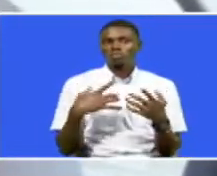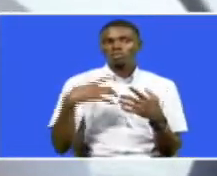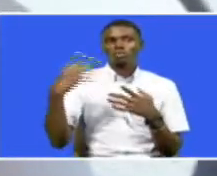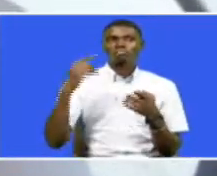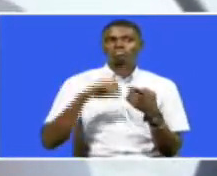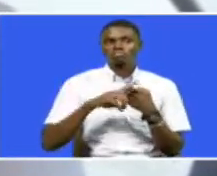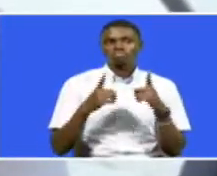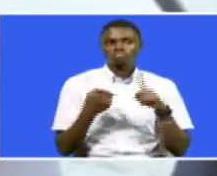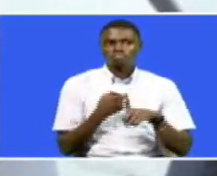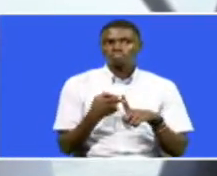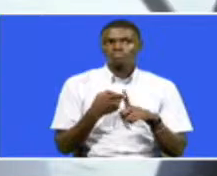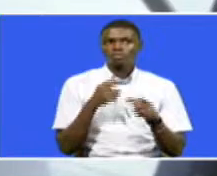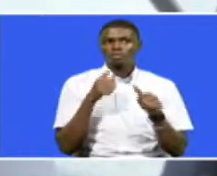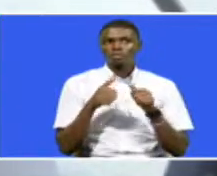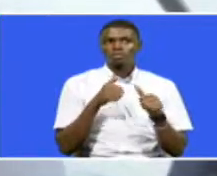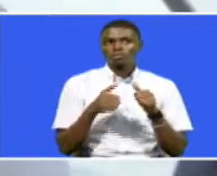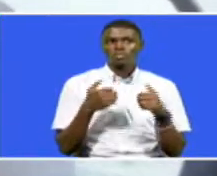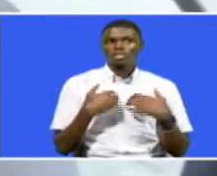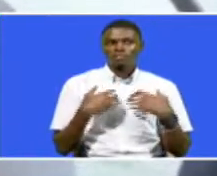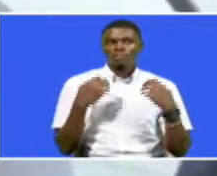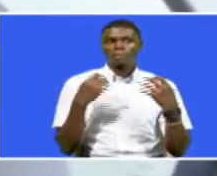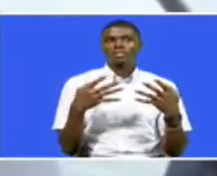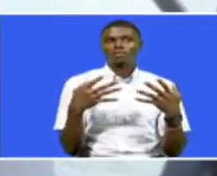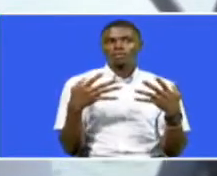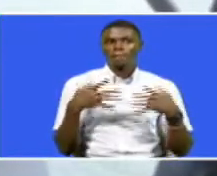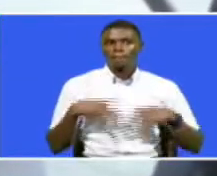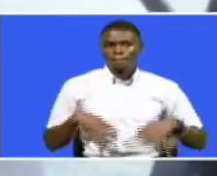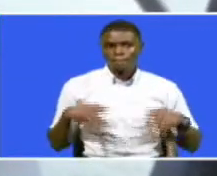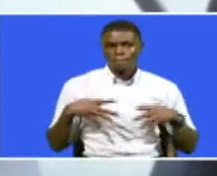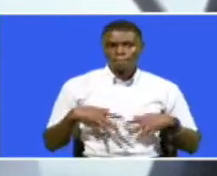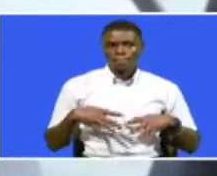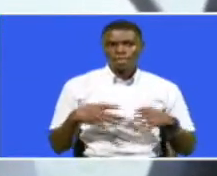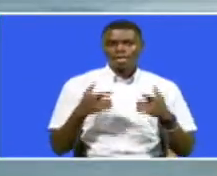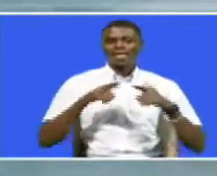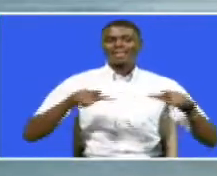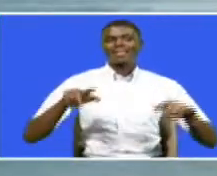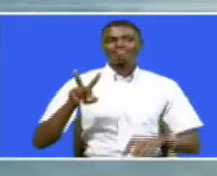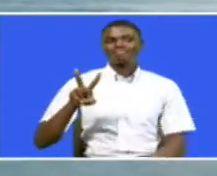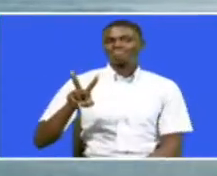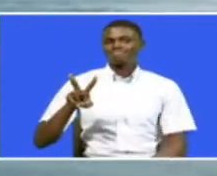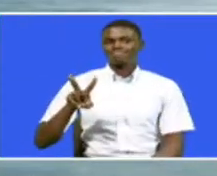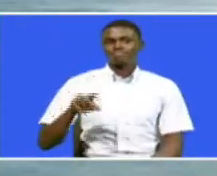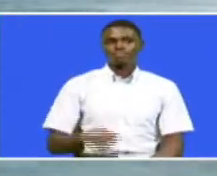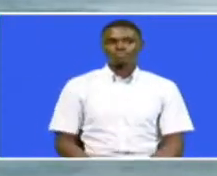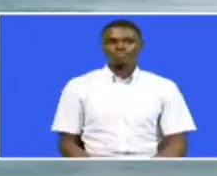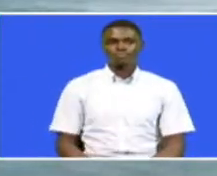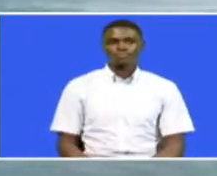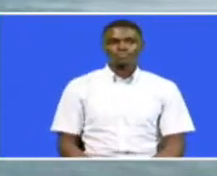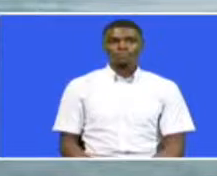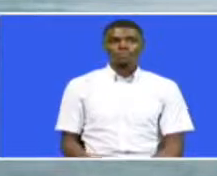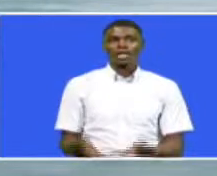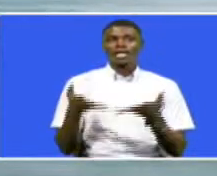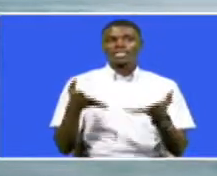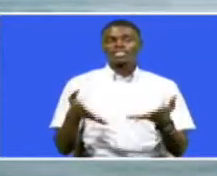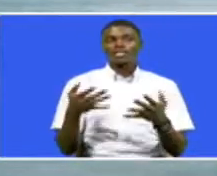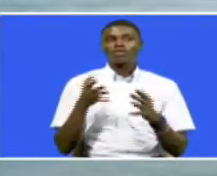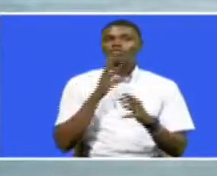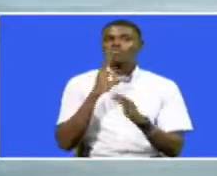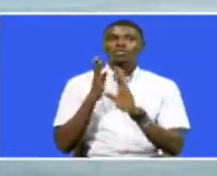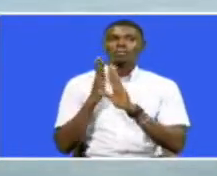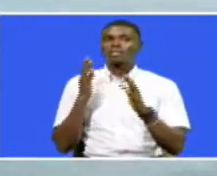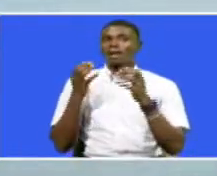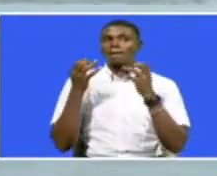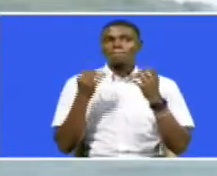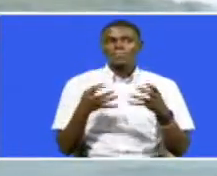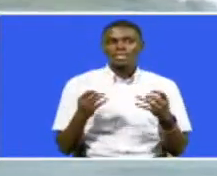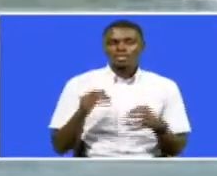sea, which absorbs people in numbers. On Lake Victoria, despite the existence of the water buses, most